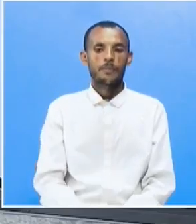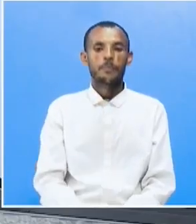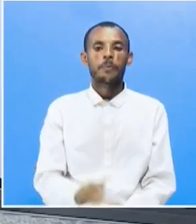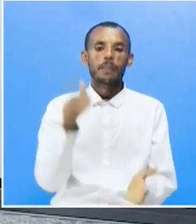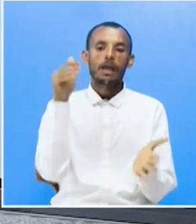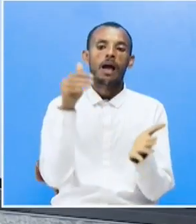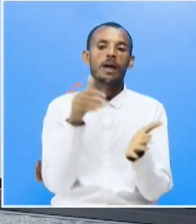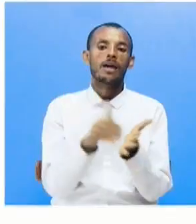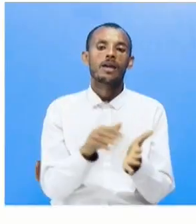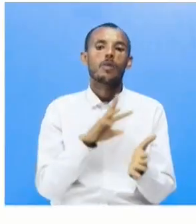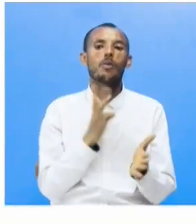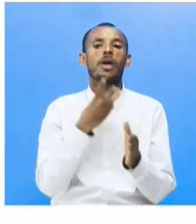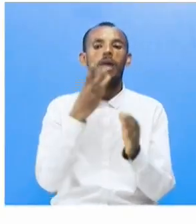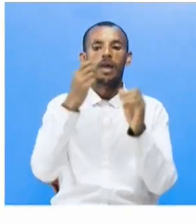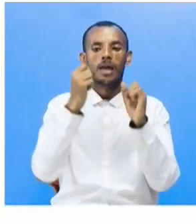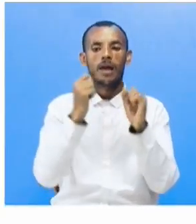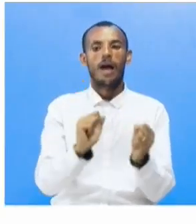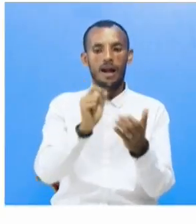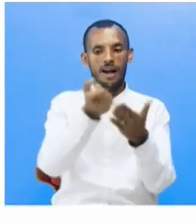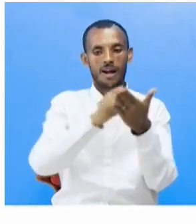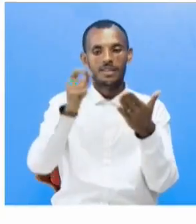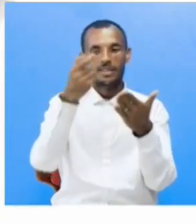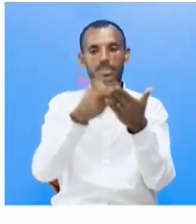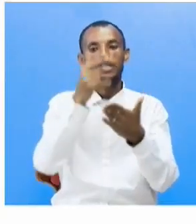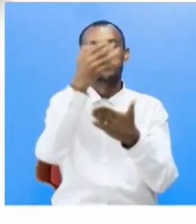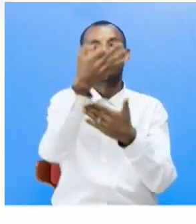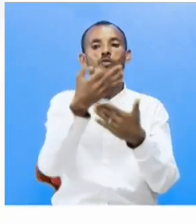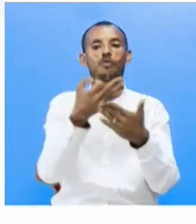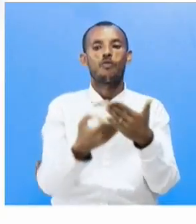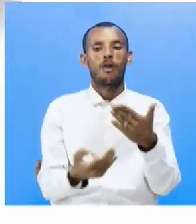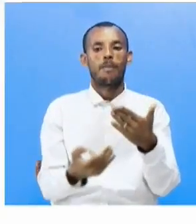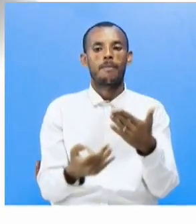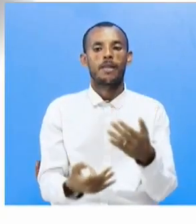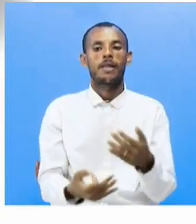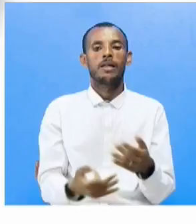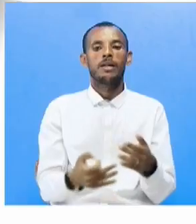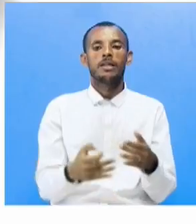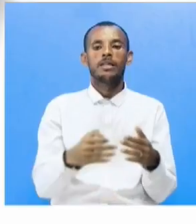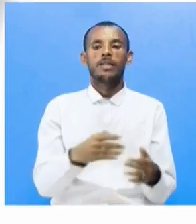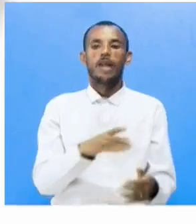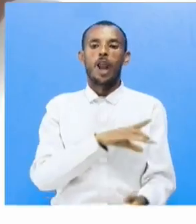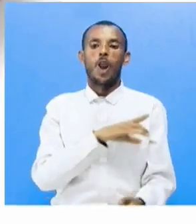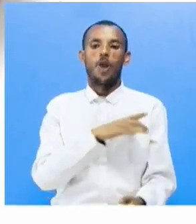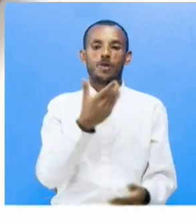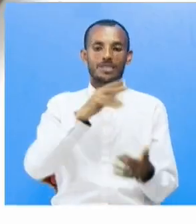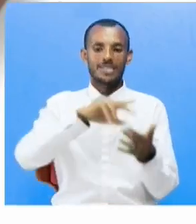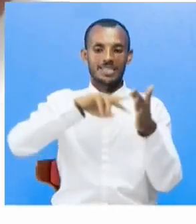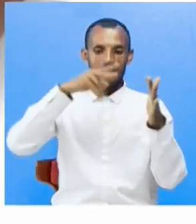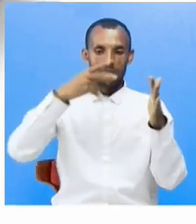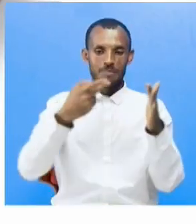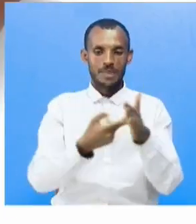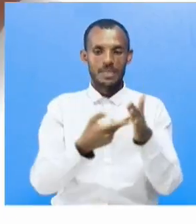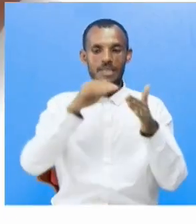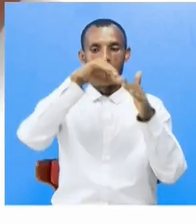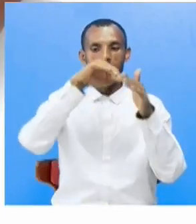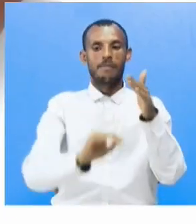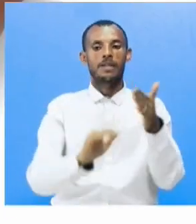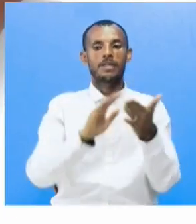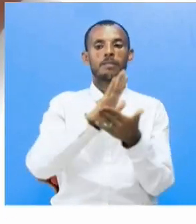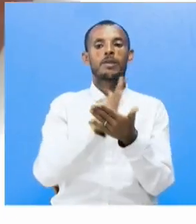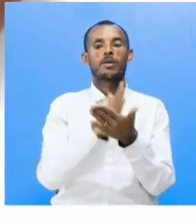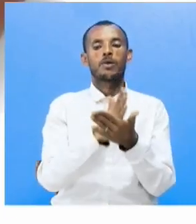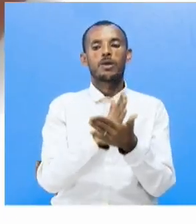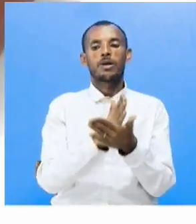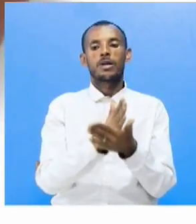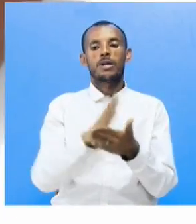Again, we can rewrite this in this form. Loss means it is the difference between